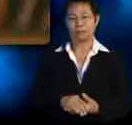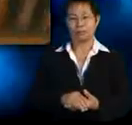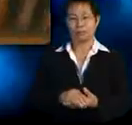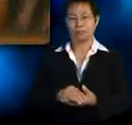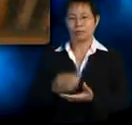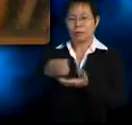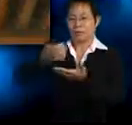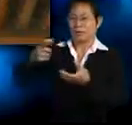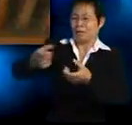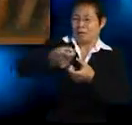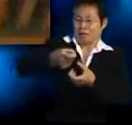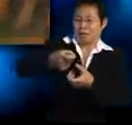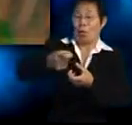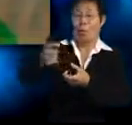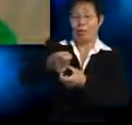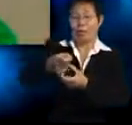test tube holder,